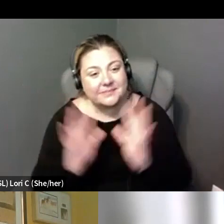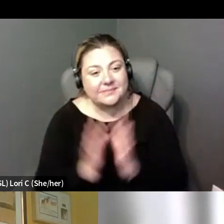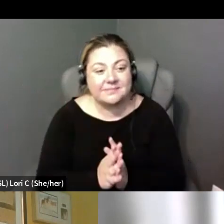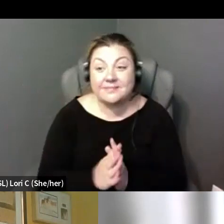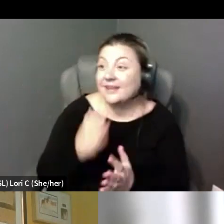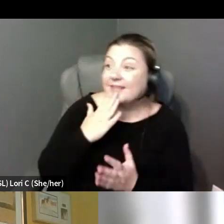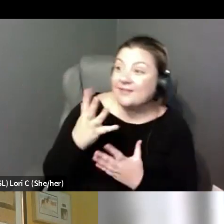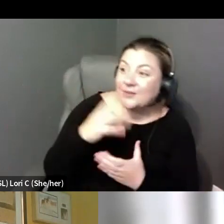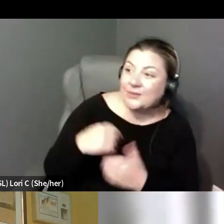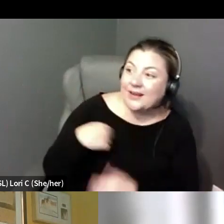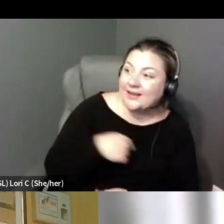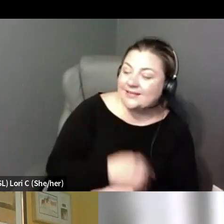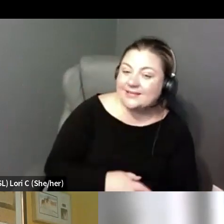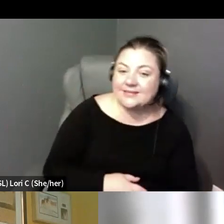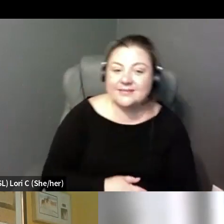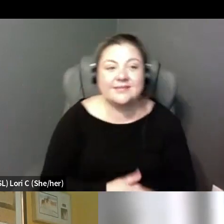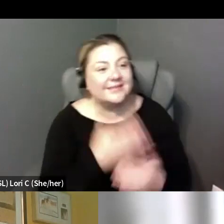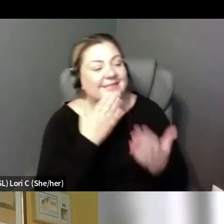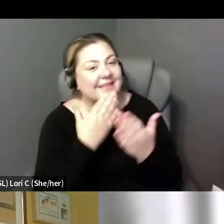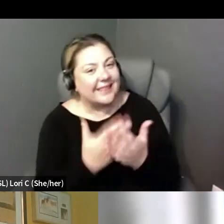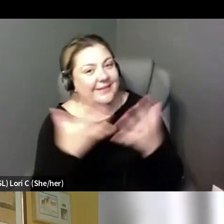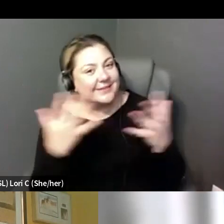us. Thank you very much.